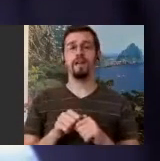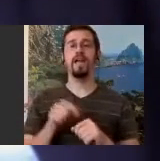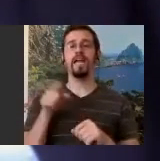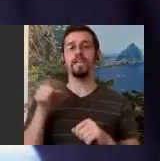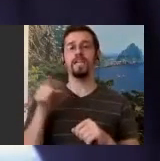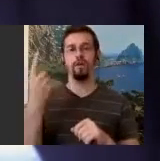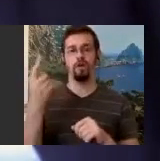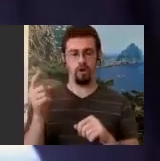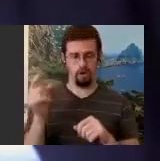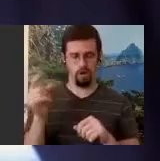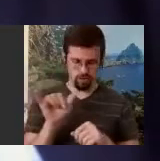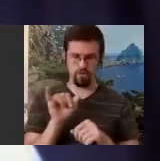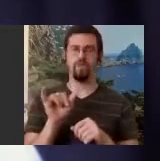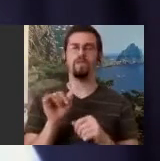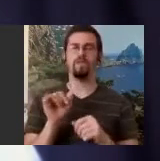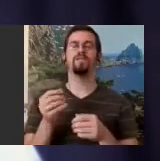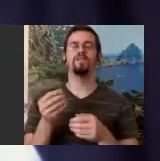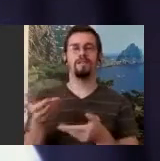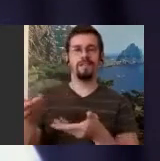well.